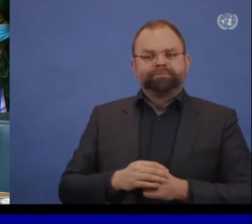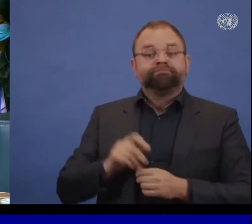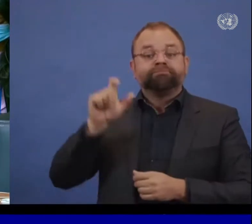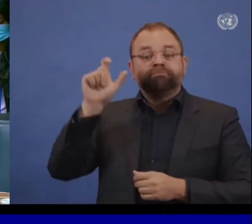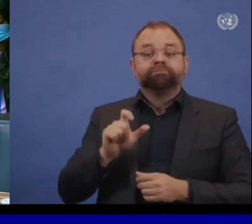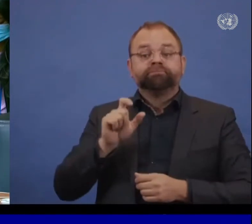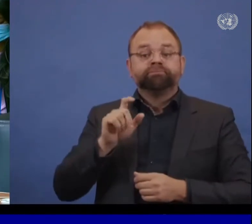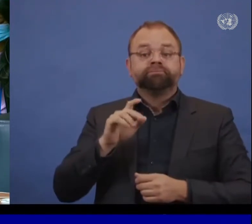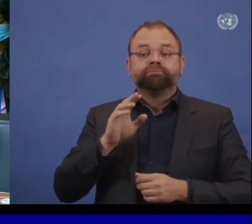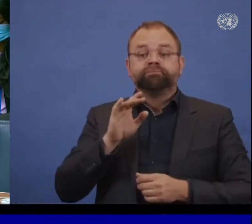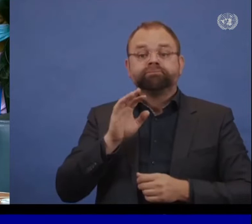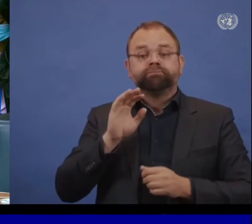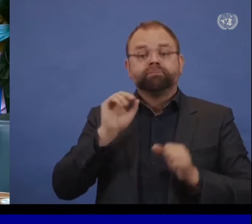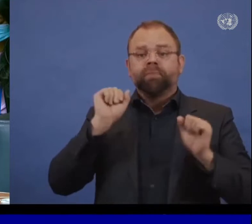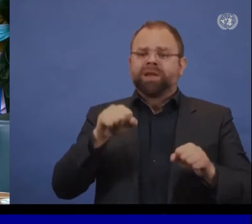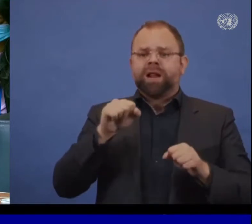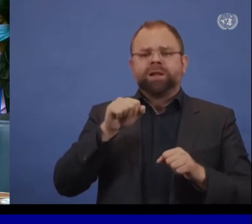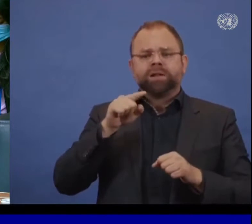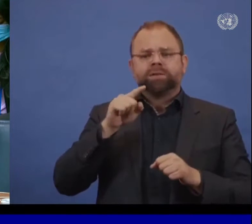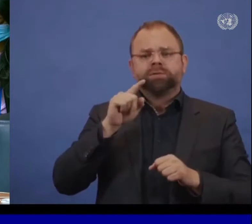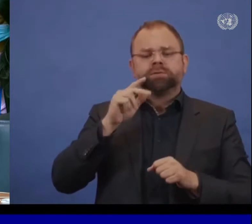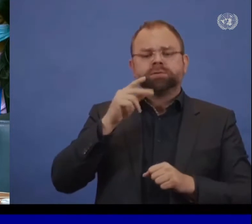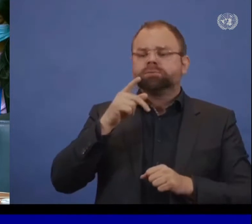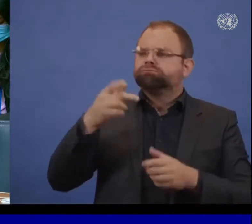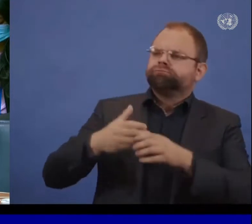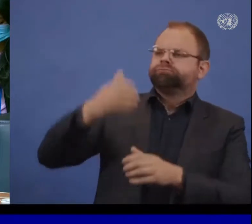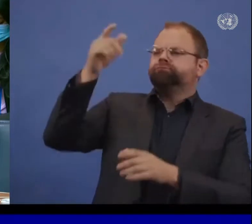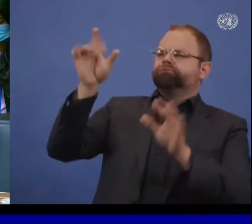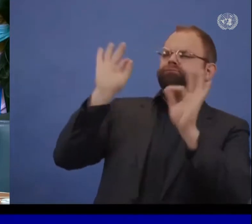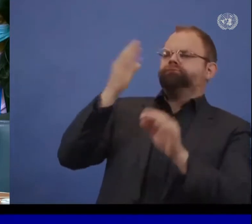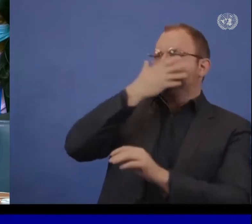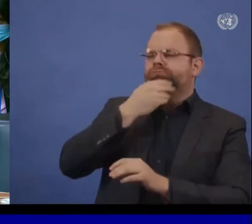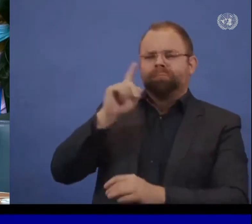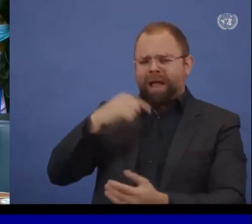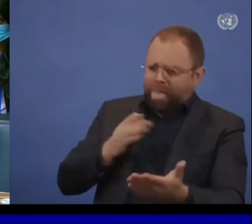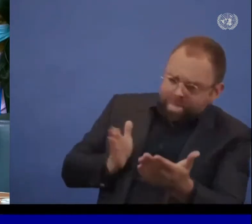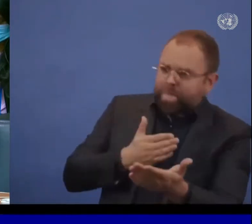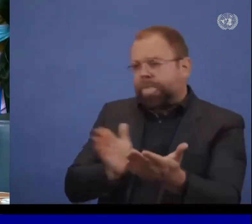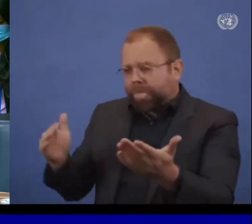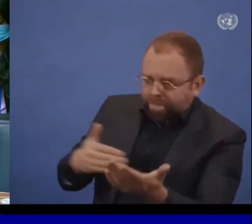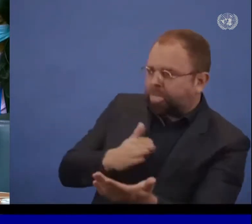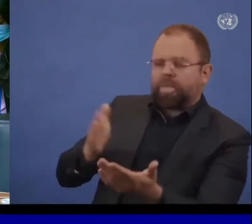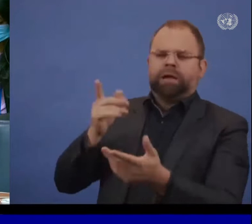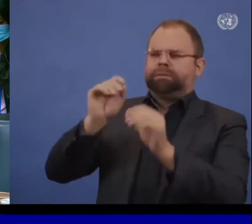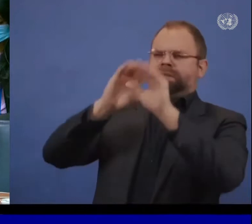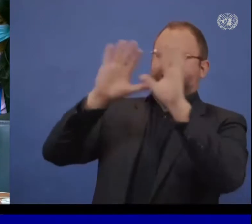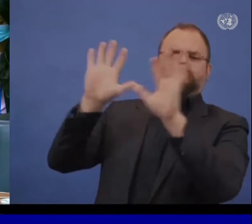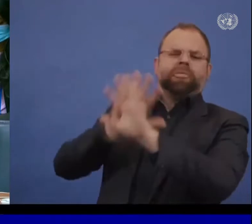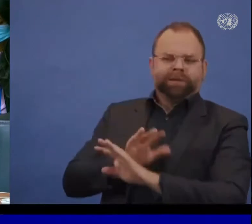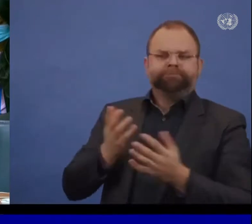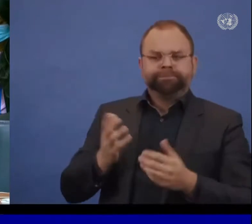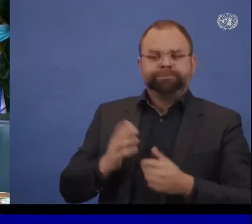the parallel with our present task, when he said that it is not bright colors but good drawing that makes